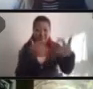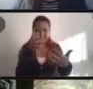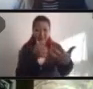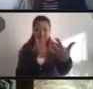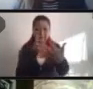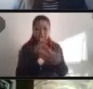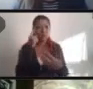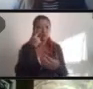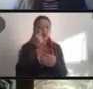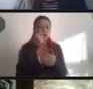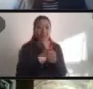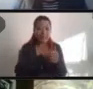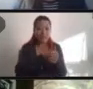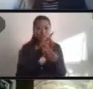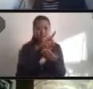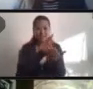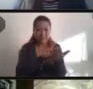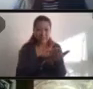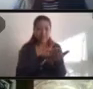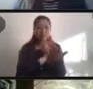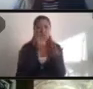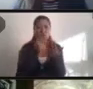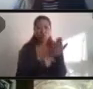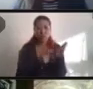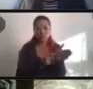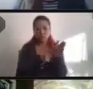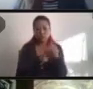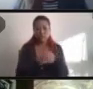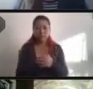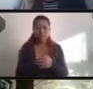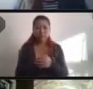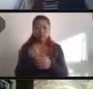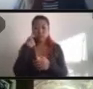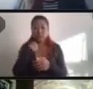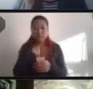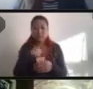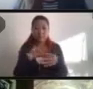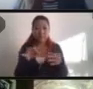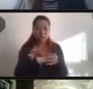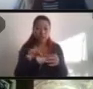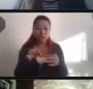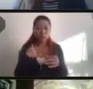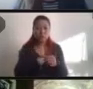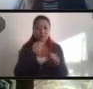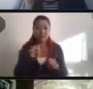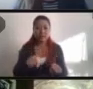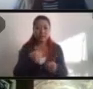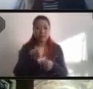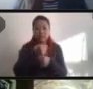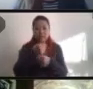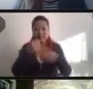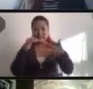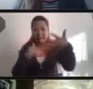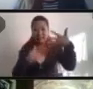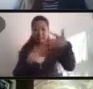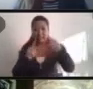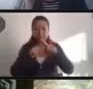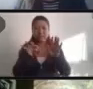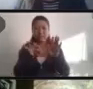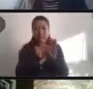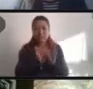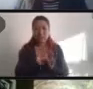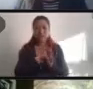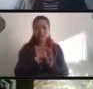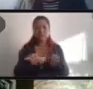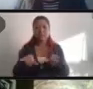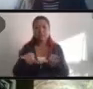individual program requirements. And I mentioned, like, we can generate a list of selection standards for both long-term